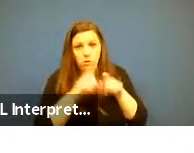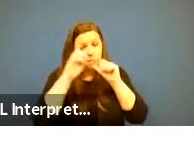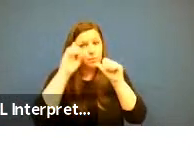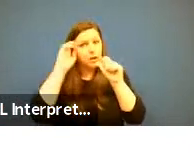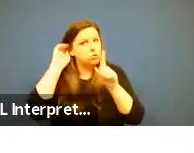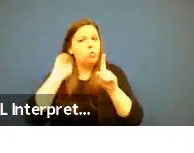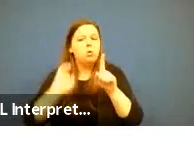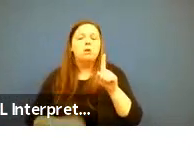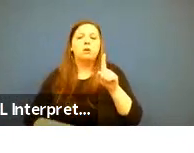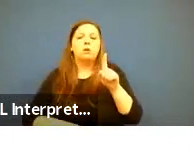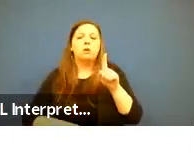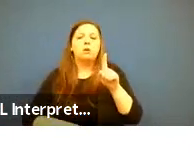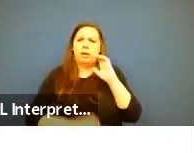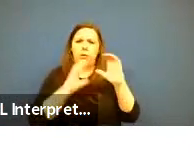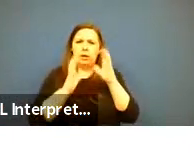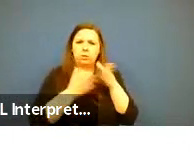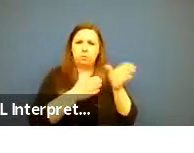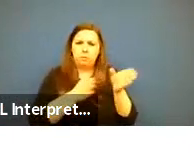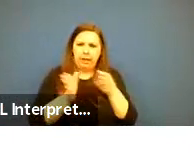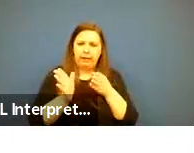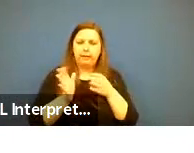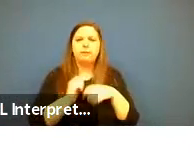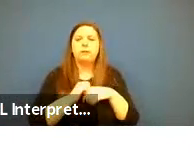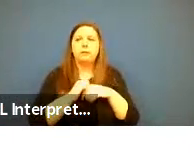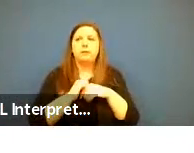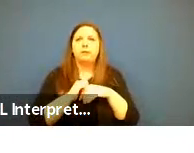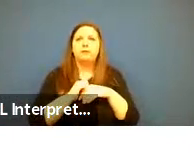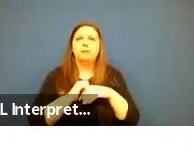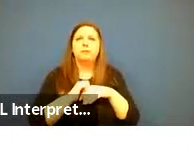know, there's communication out there.